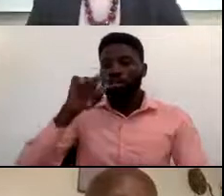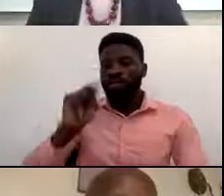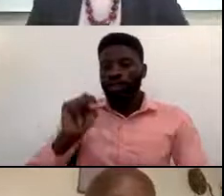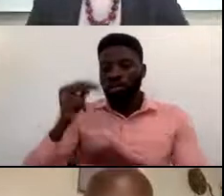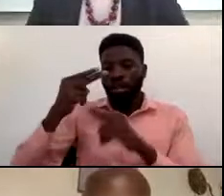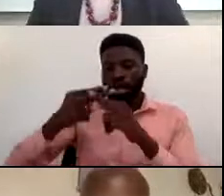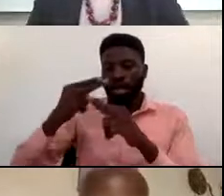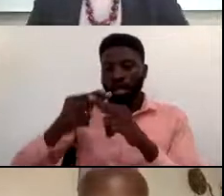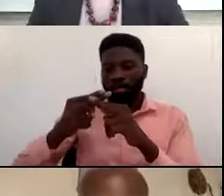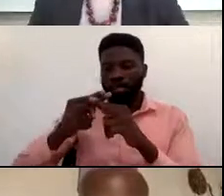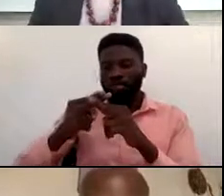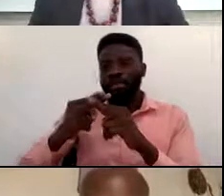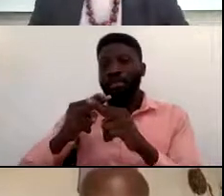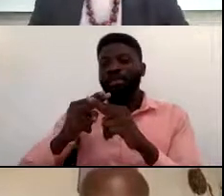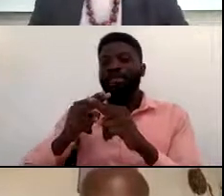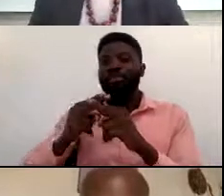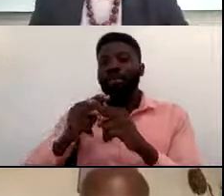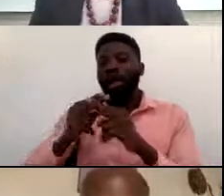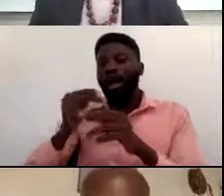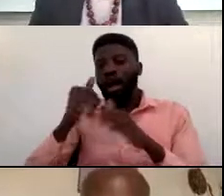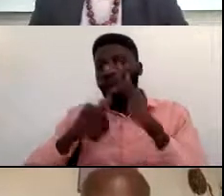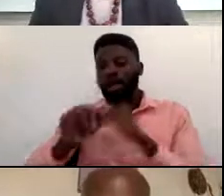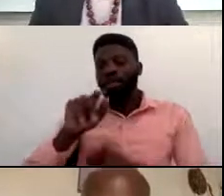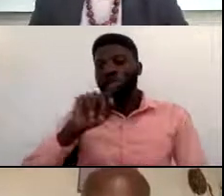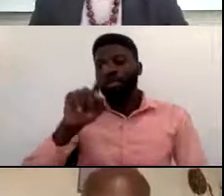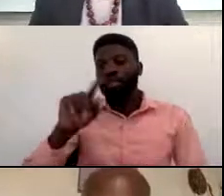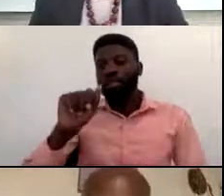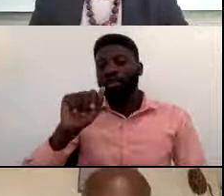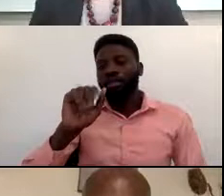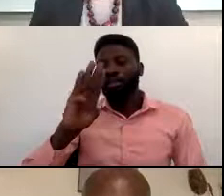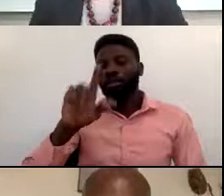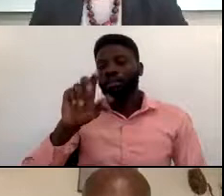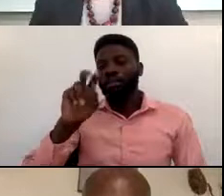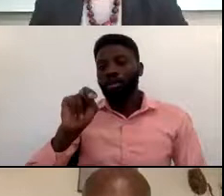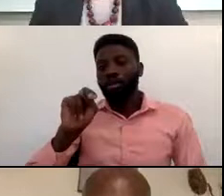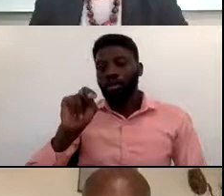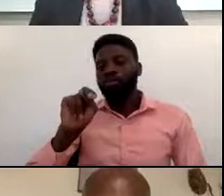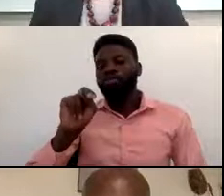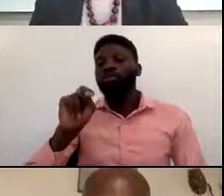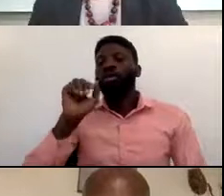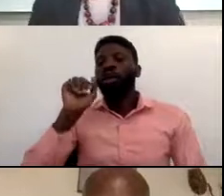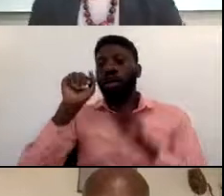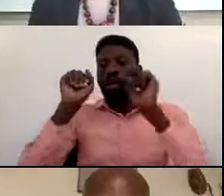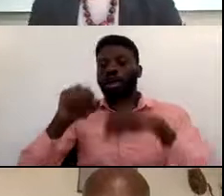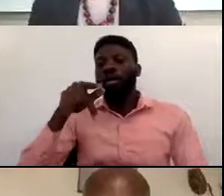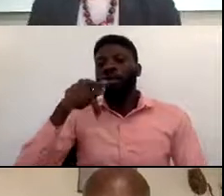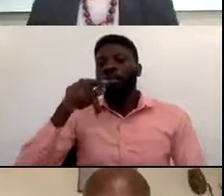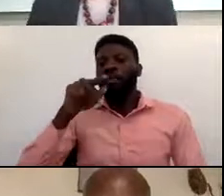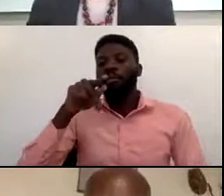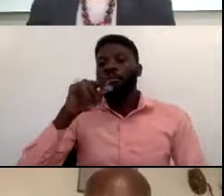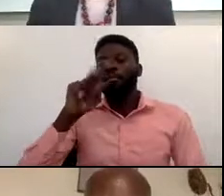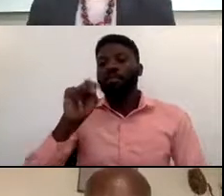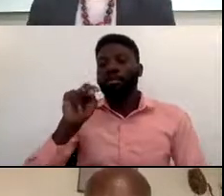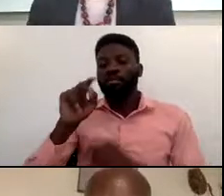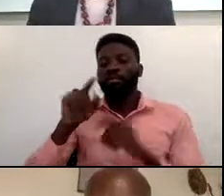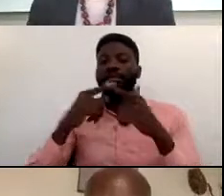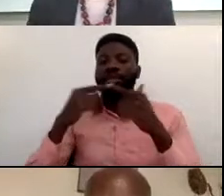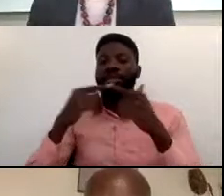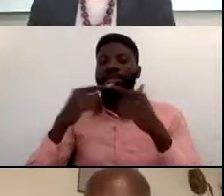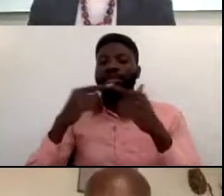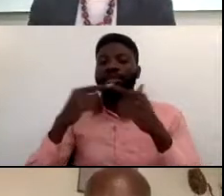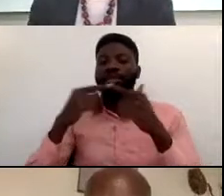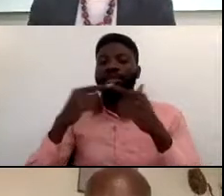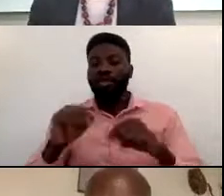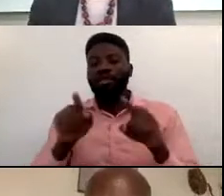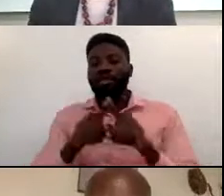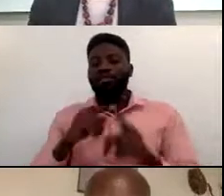Zablon Kengara to your screen so that you can see him in an extended view. Also, please